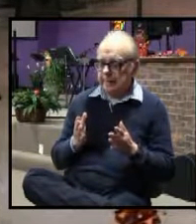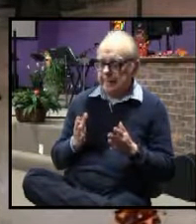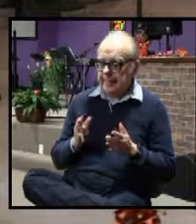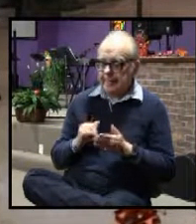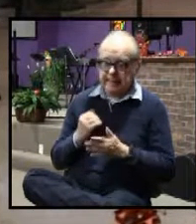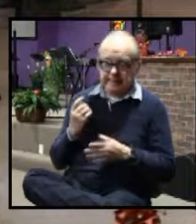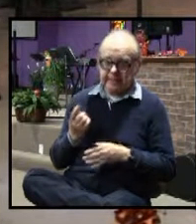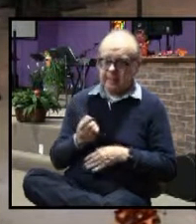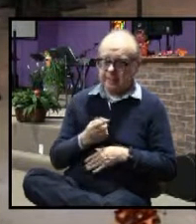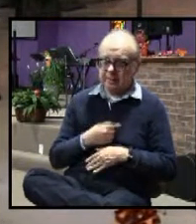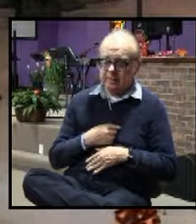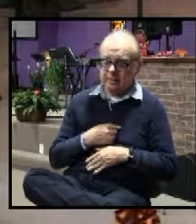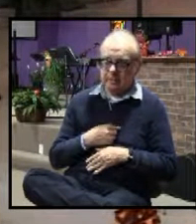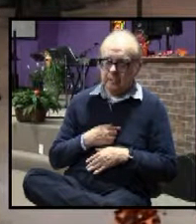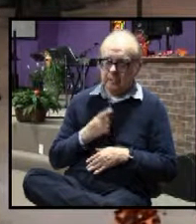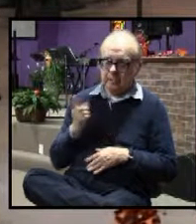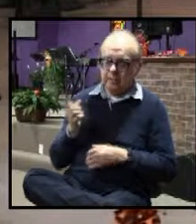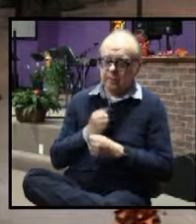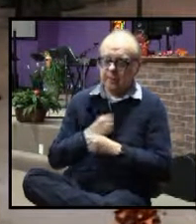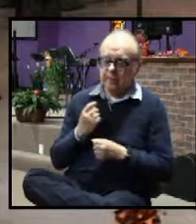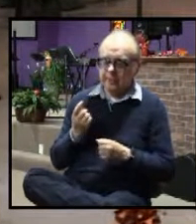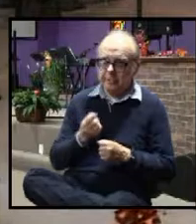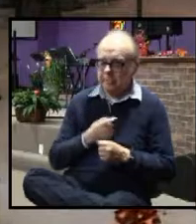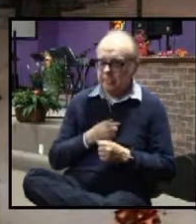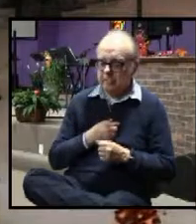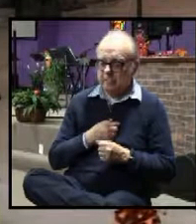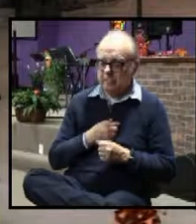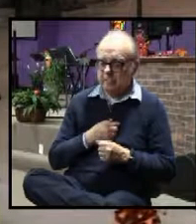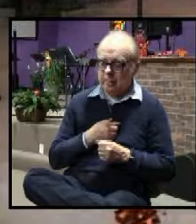Father, that's who we are, and you love us